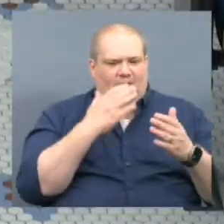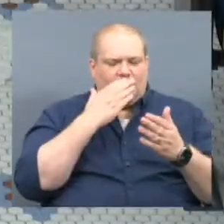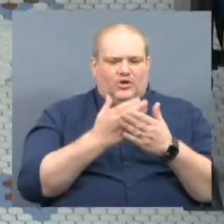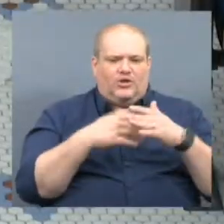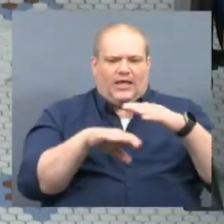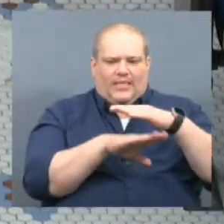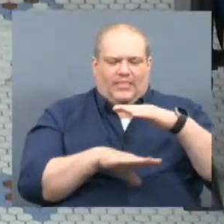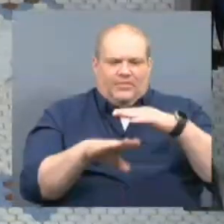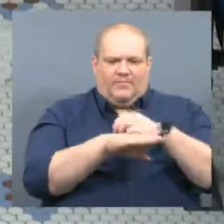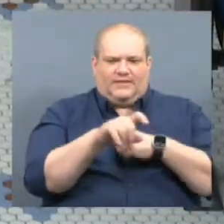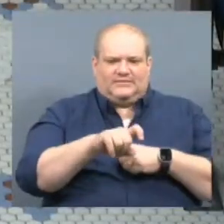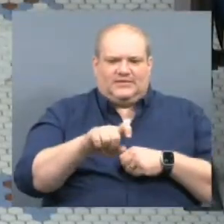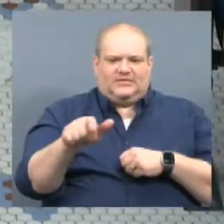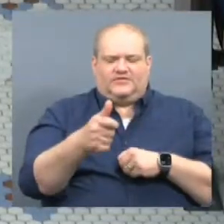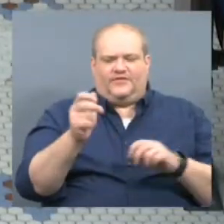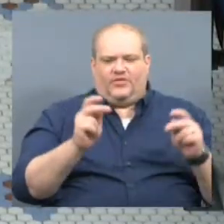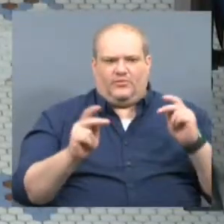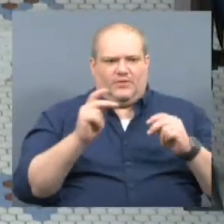the basic needs of others."